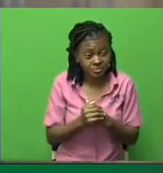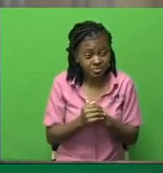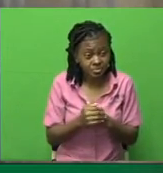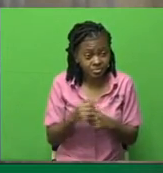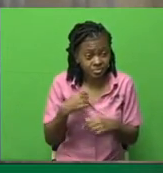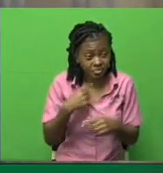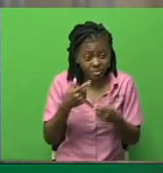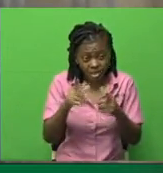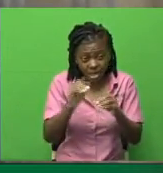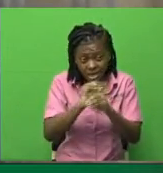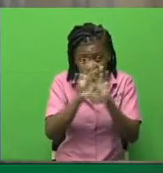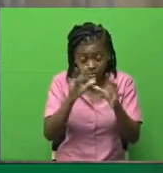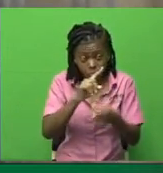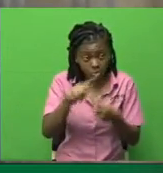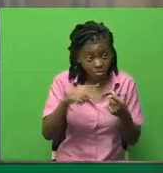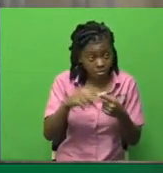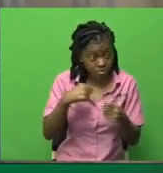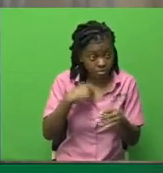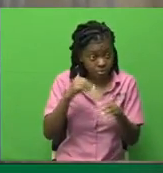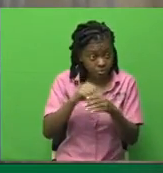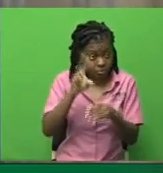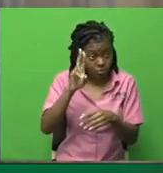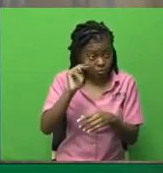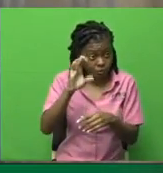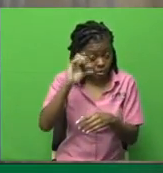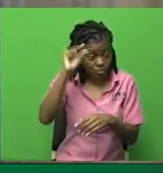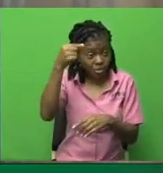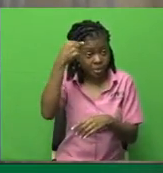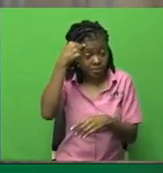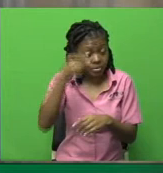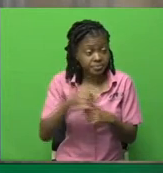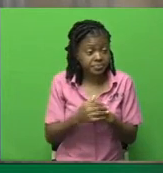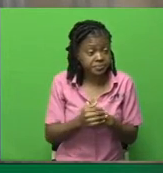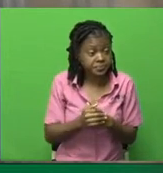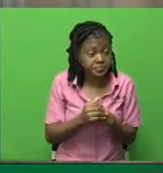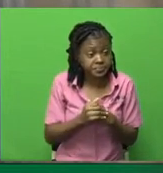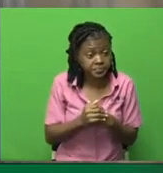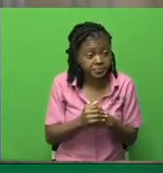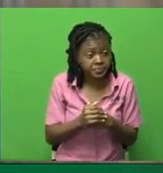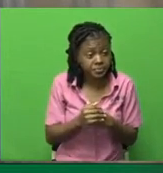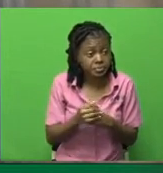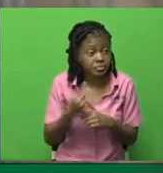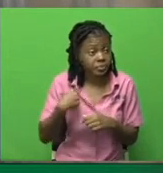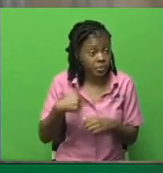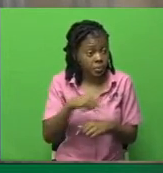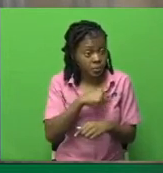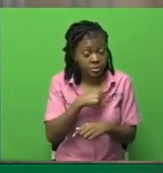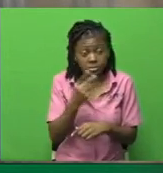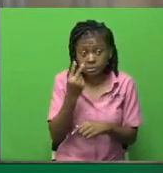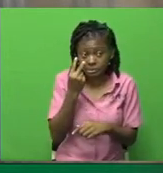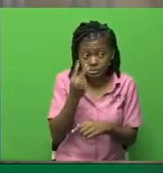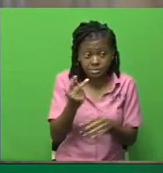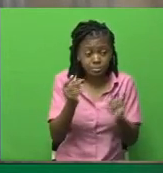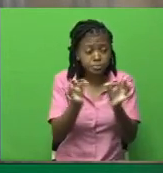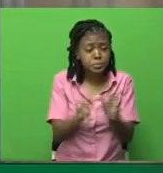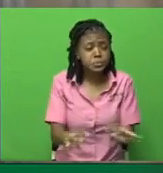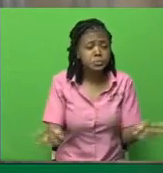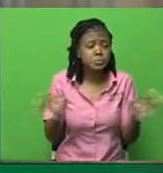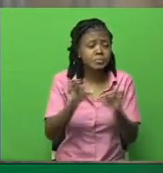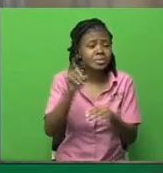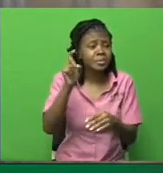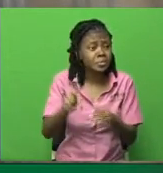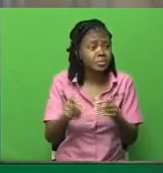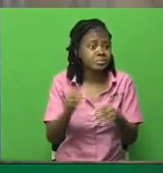I tell you in an era of falling prices recognizing the need for intergenerational savings